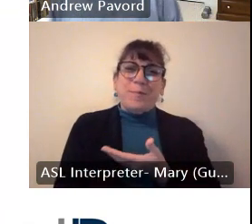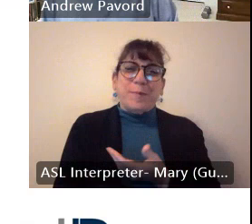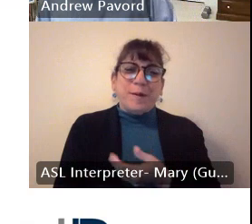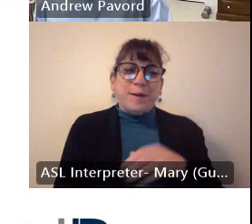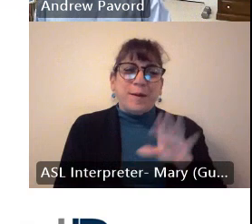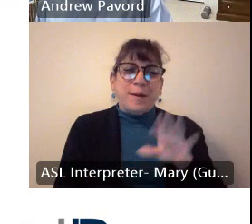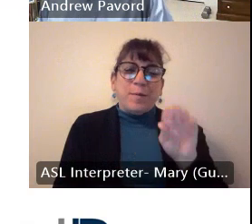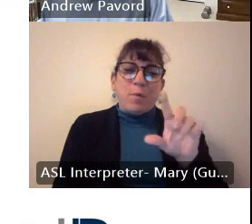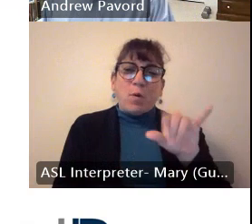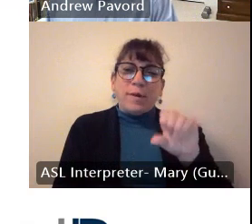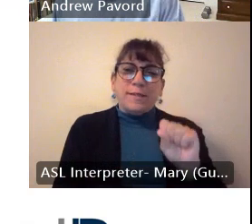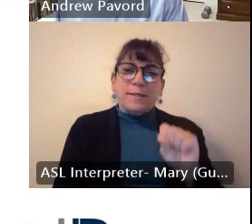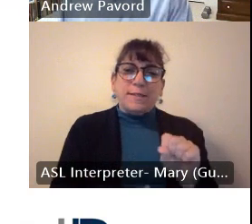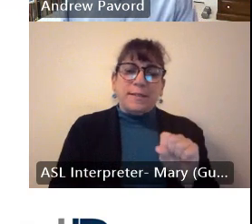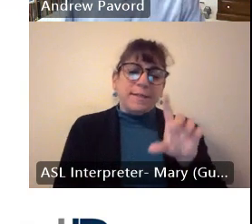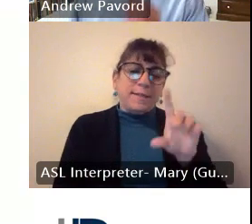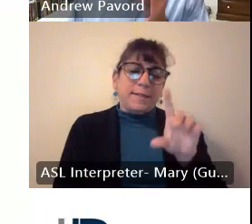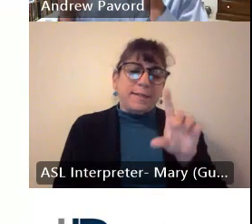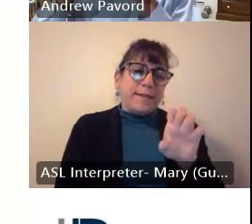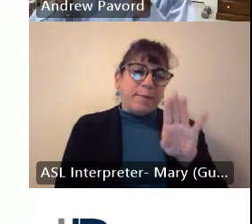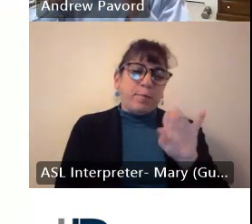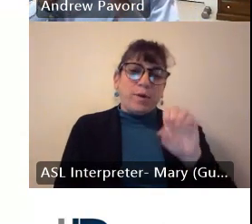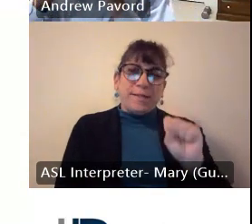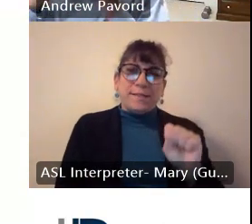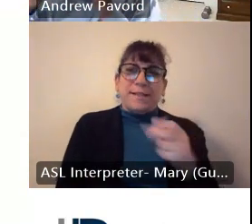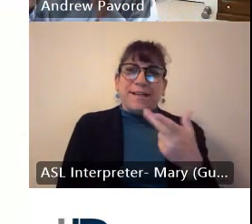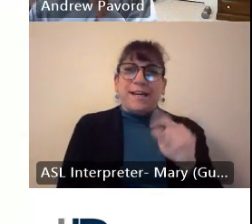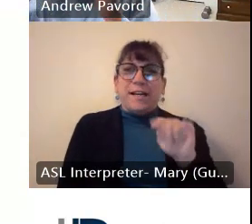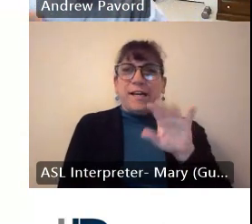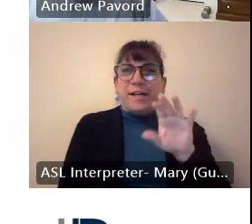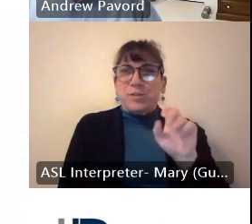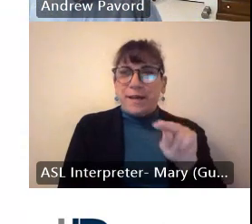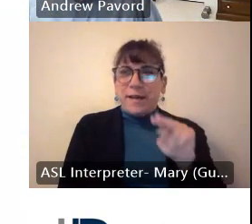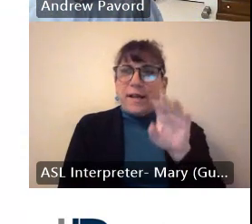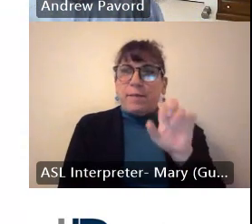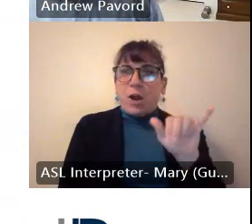Hitchman and Mary Mullen. Thank you for your service today.